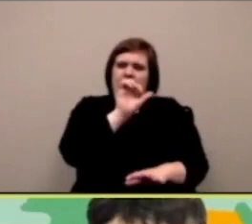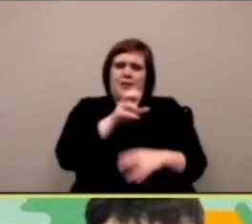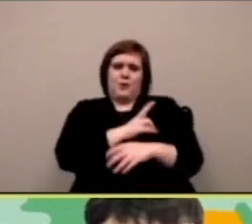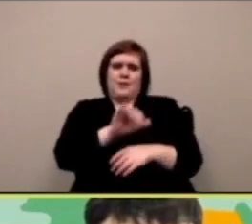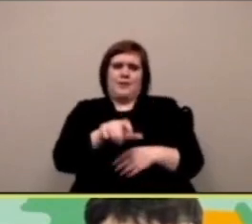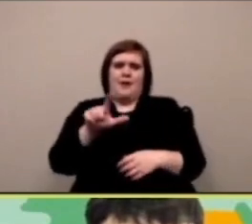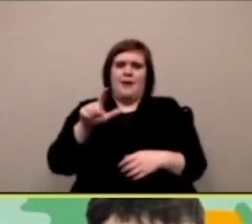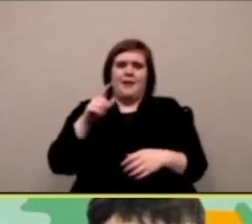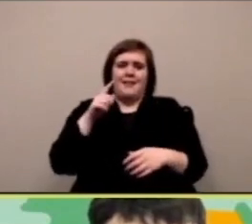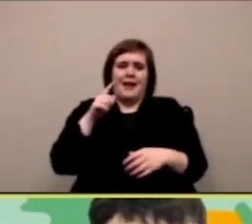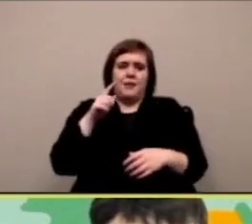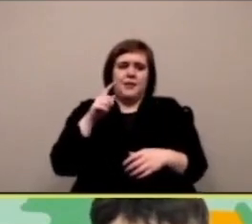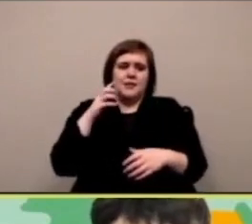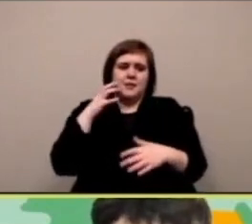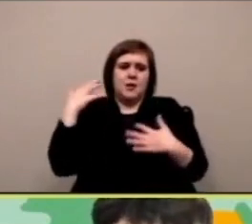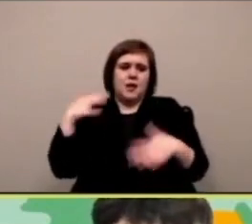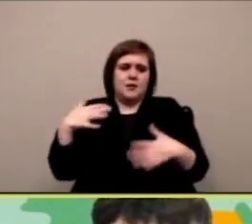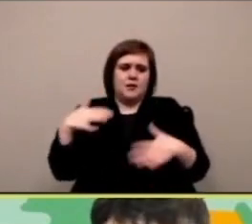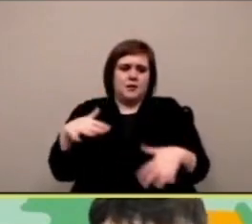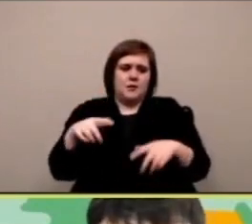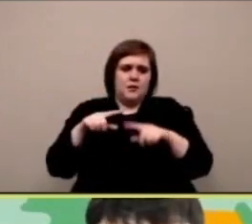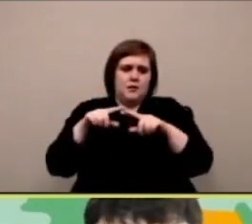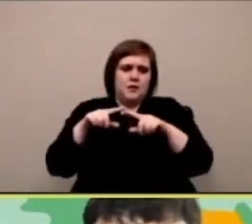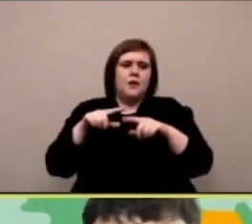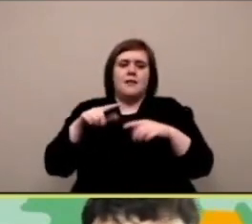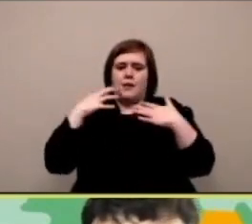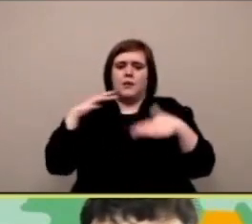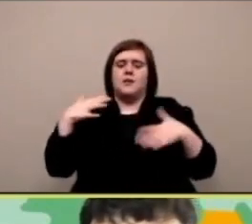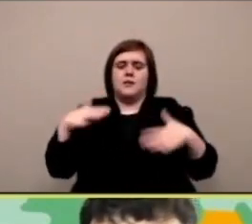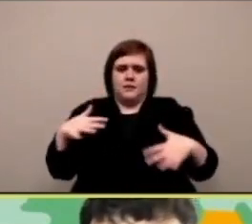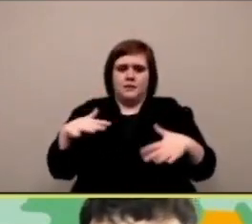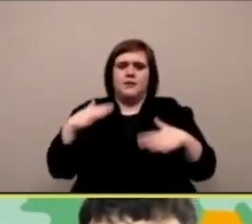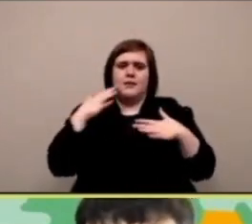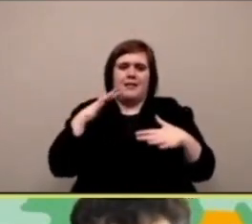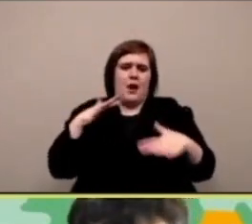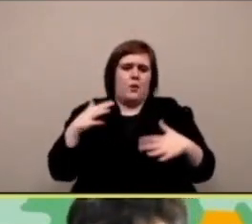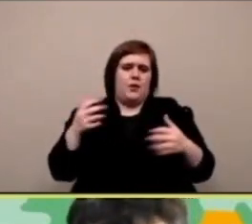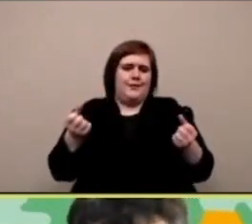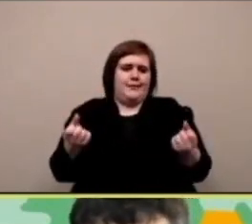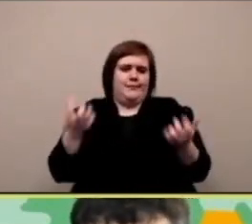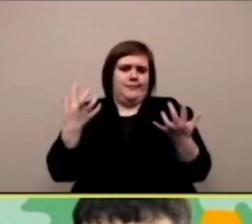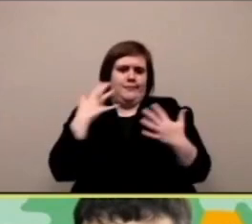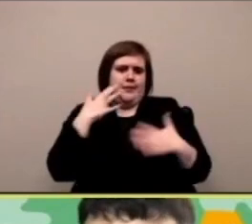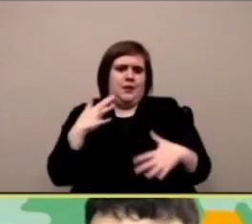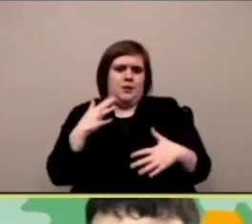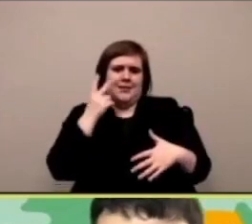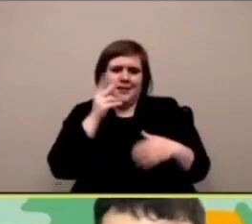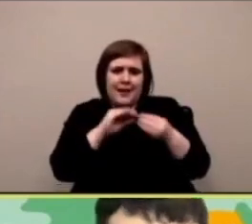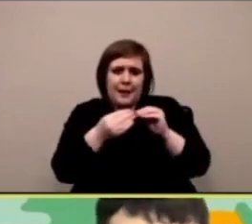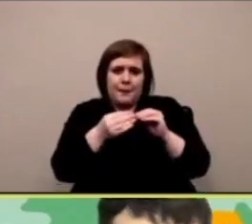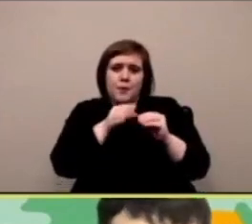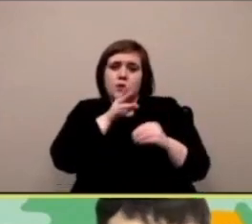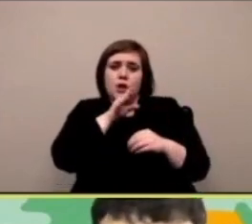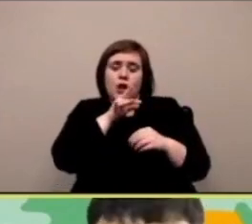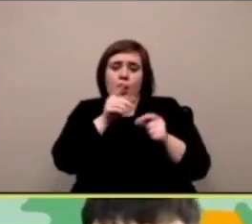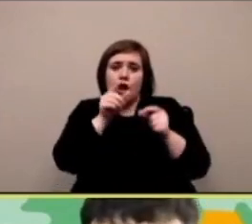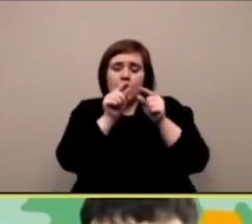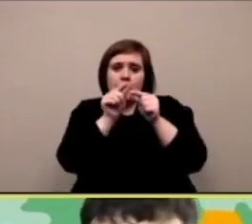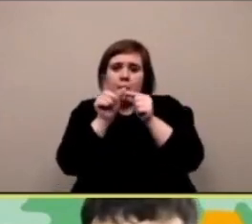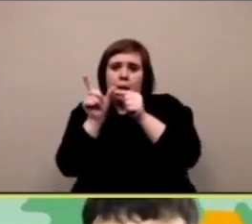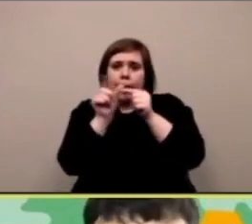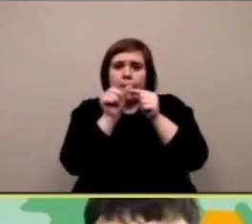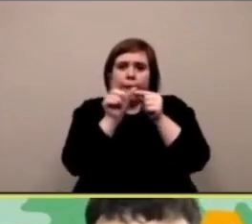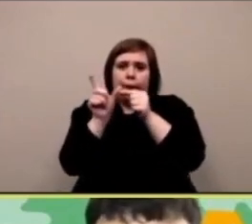is in the sensing category. If I check the box off for that one, you can see the numbers changing as I talk. It's measuring the loudness